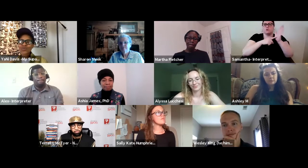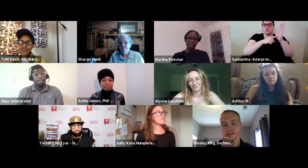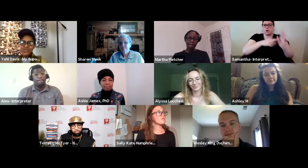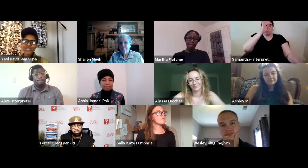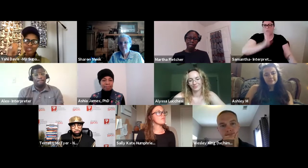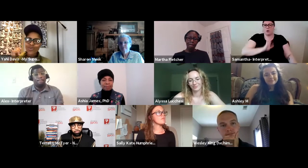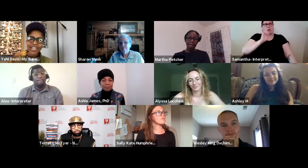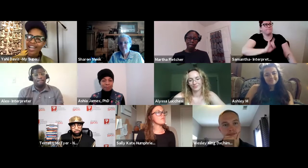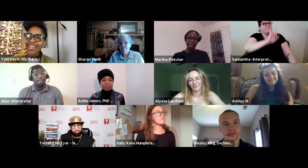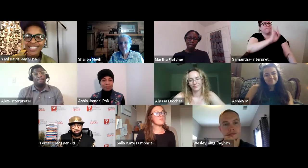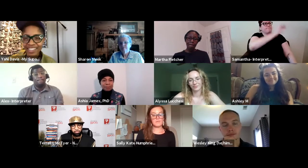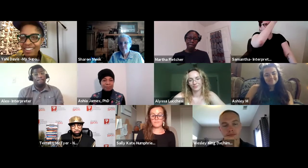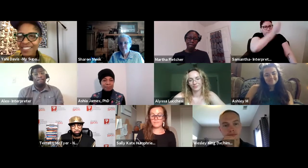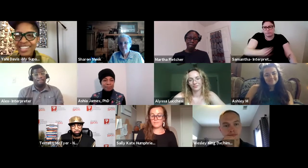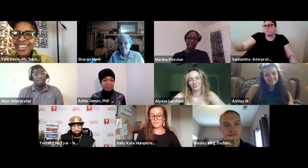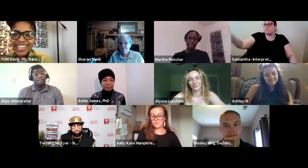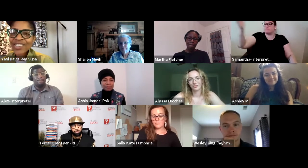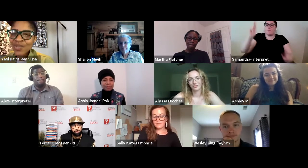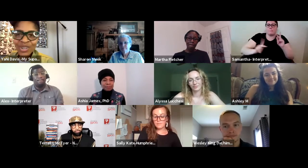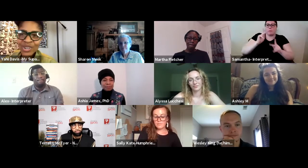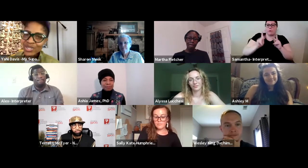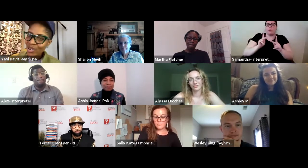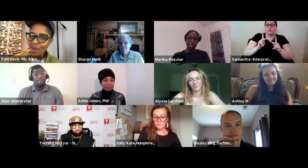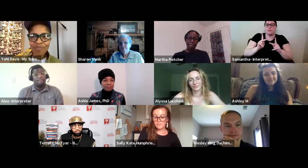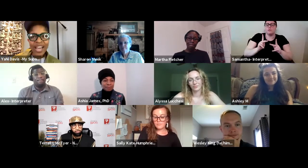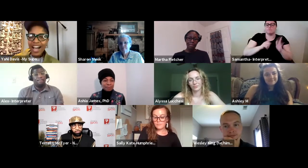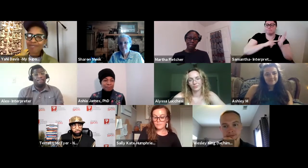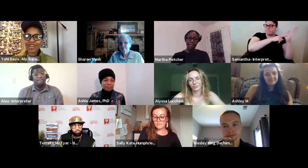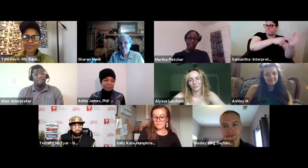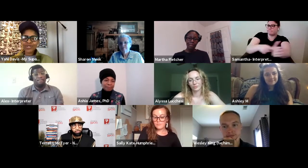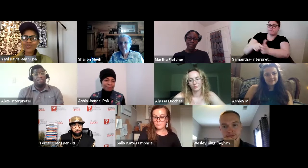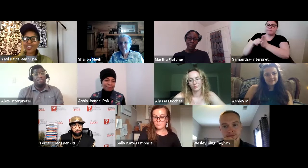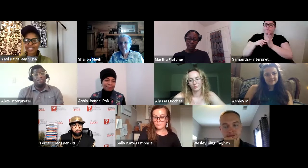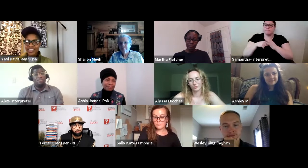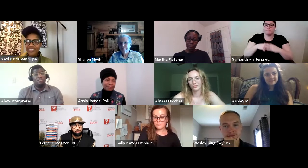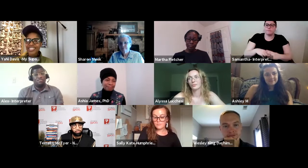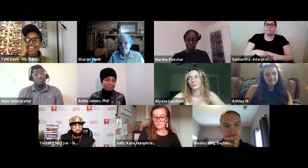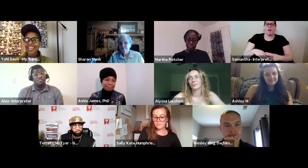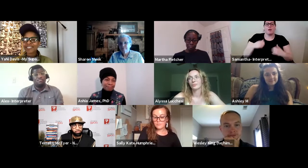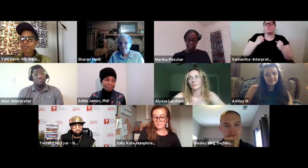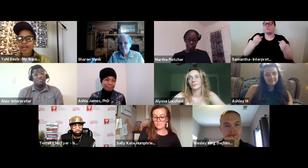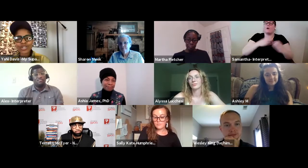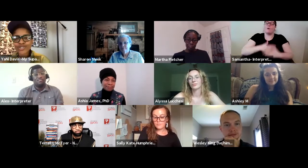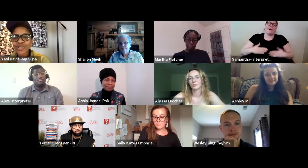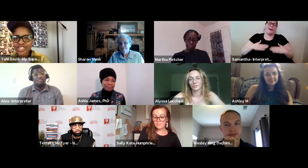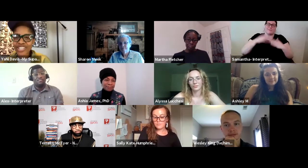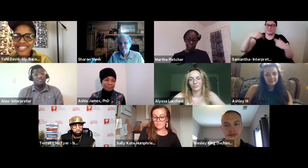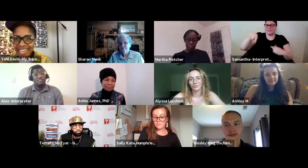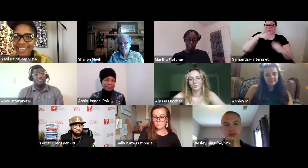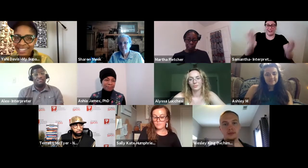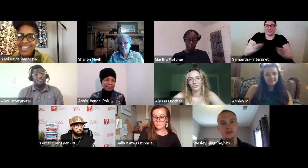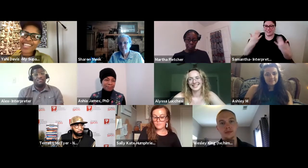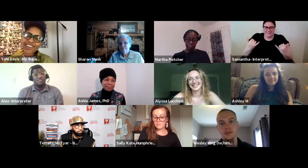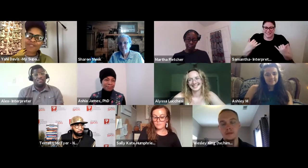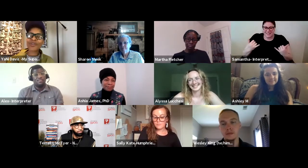in the world, to showing God's love in the world. So I'm grateful you all are here today, and we're doing just